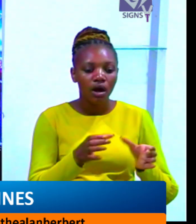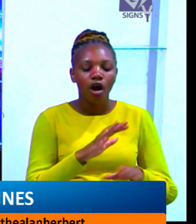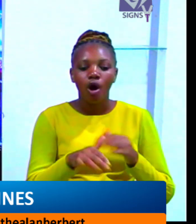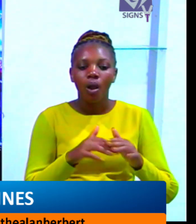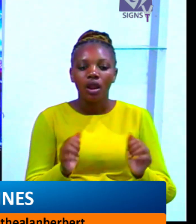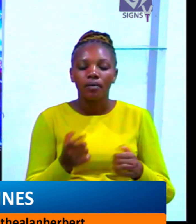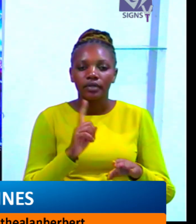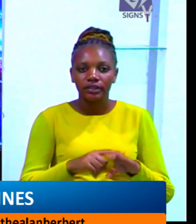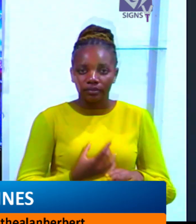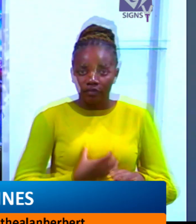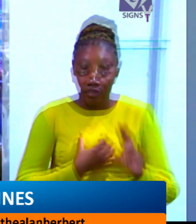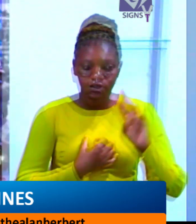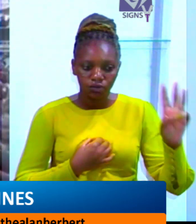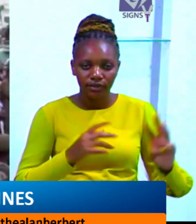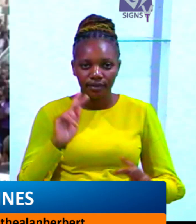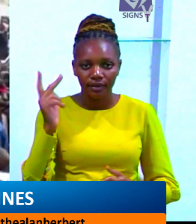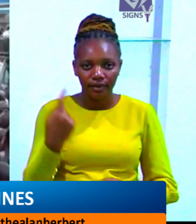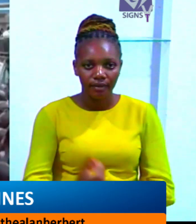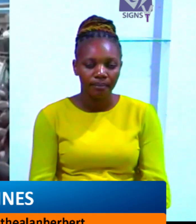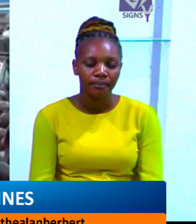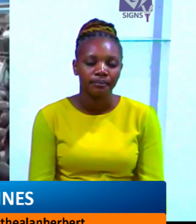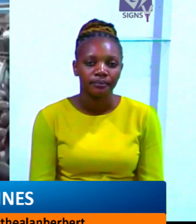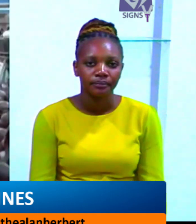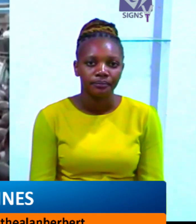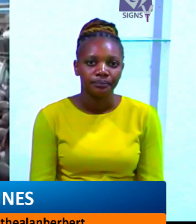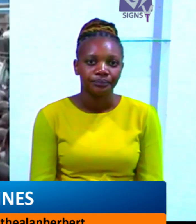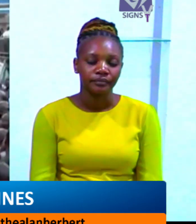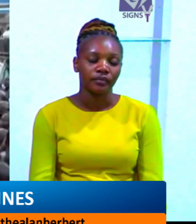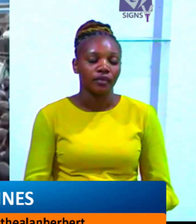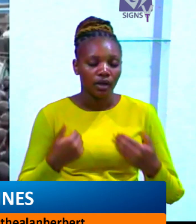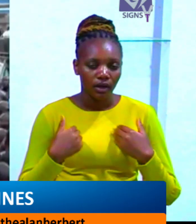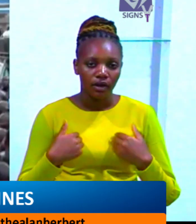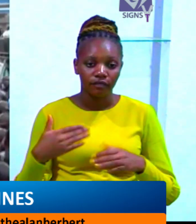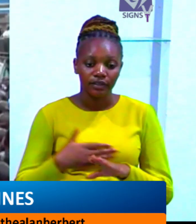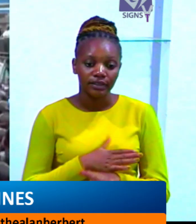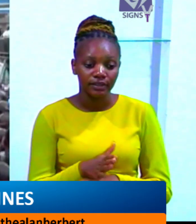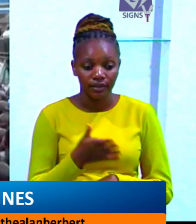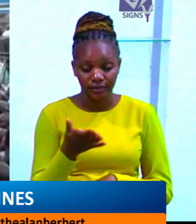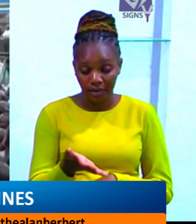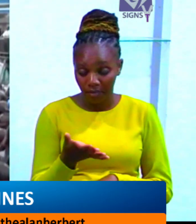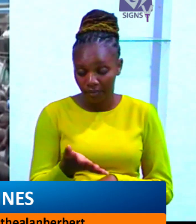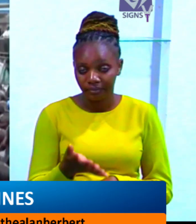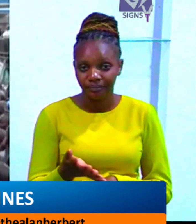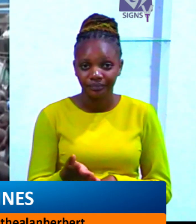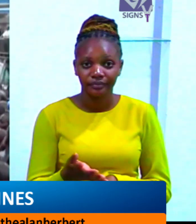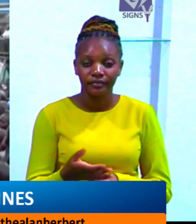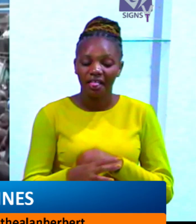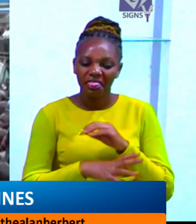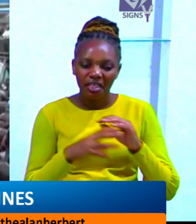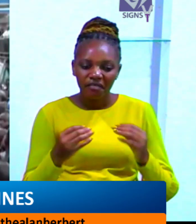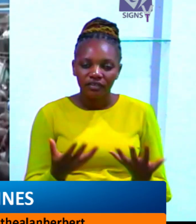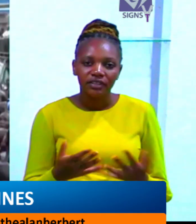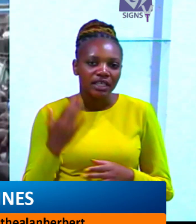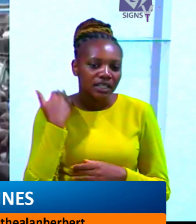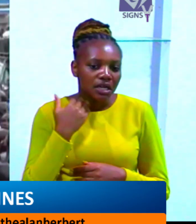Western Kenya. Uliamuka mapema, kuna makateli, wakora, matapeli,